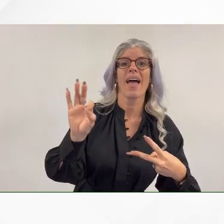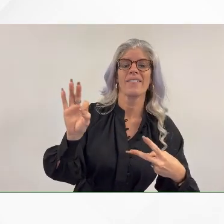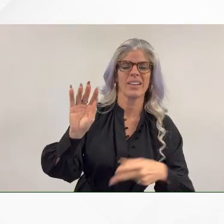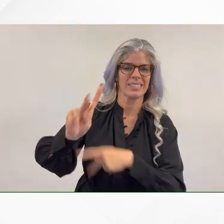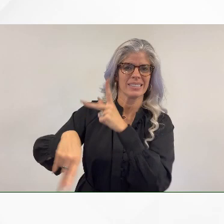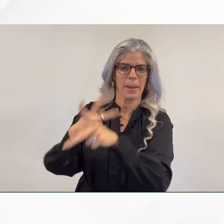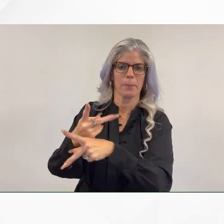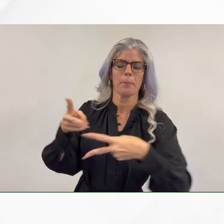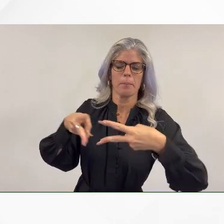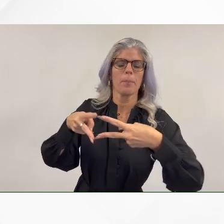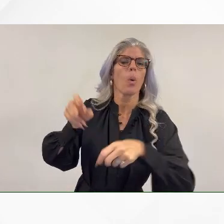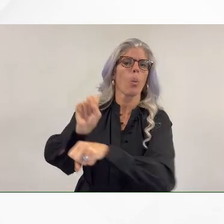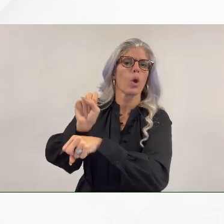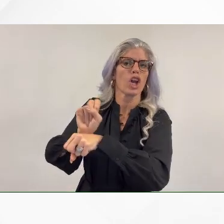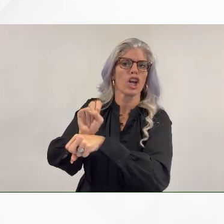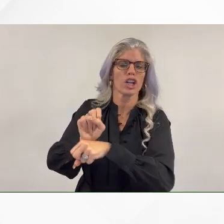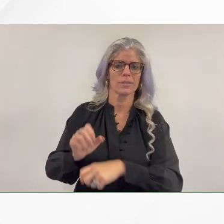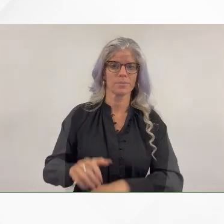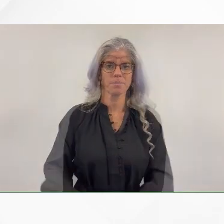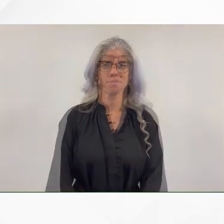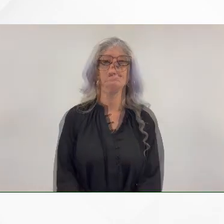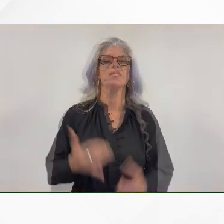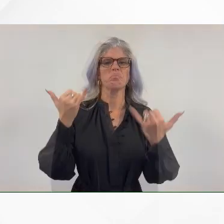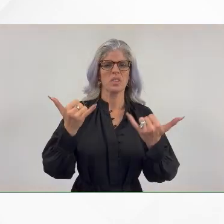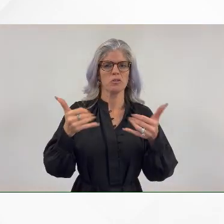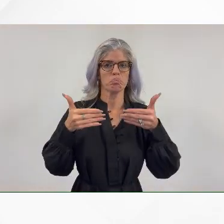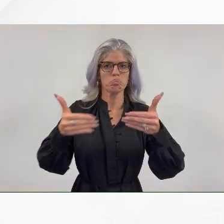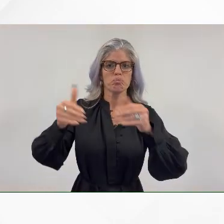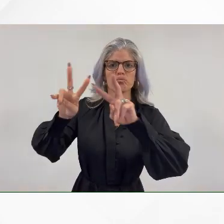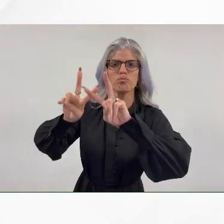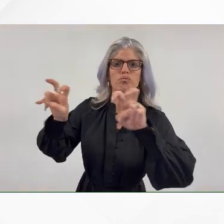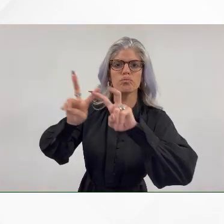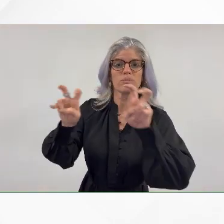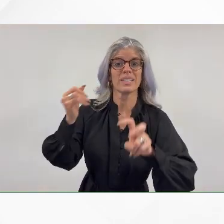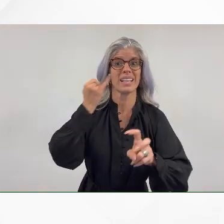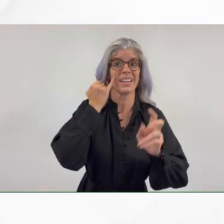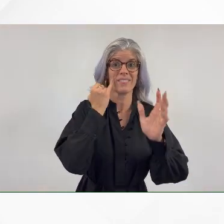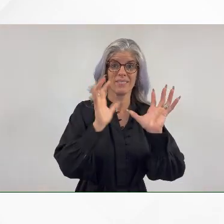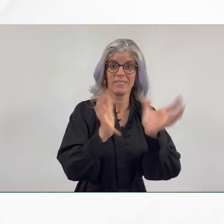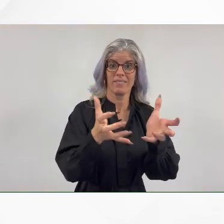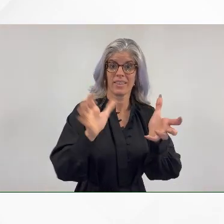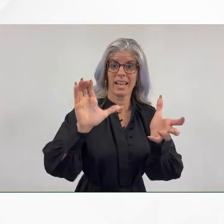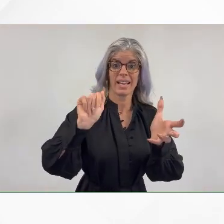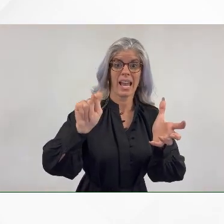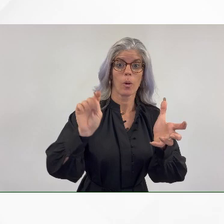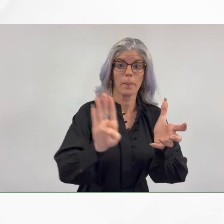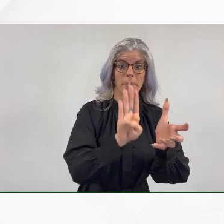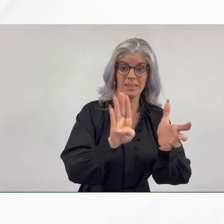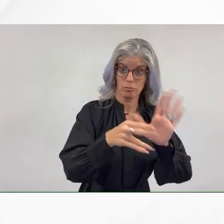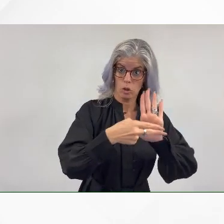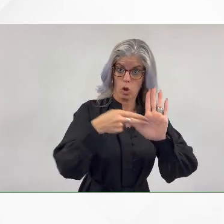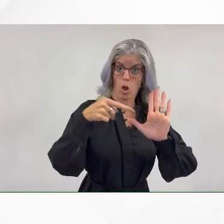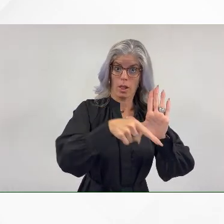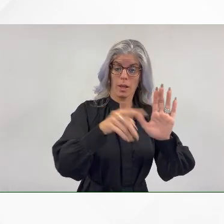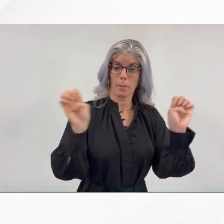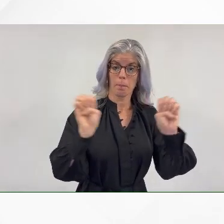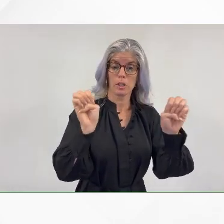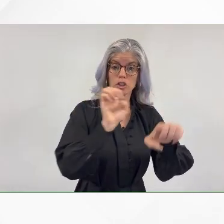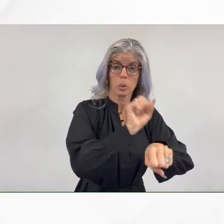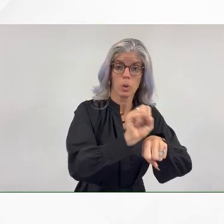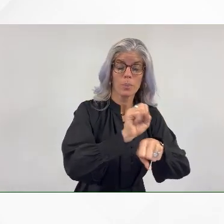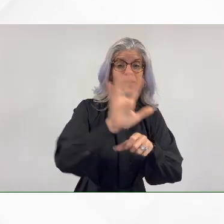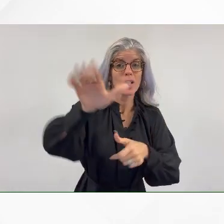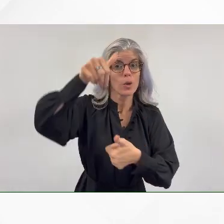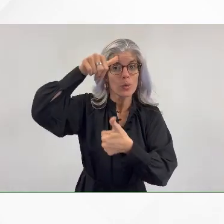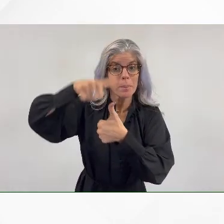for budgeted employees is eligible, and so is 406 mitigation. But permanent work is only funded at a 75% cost share for this